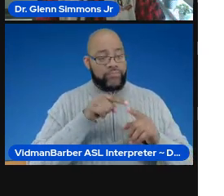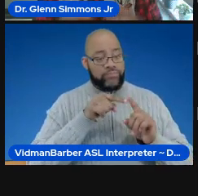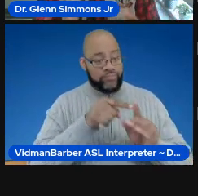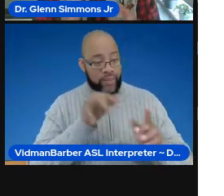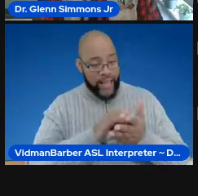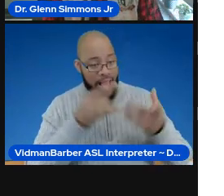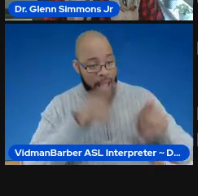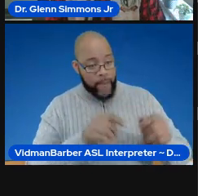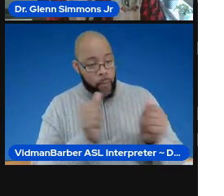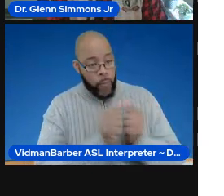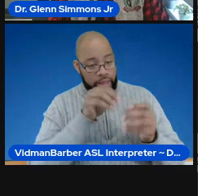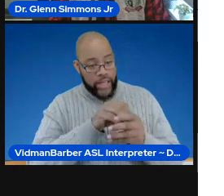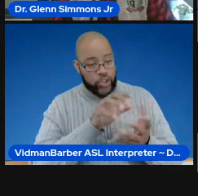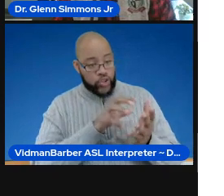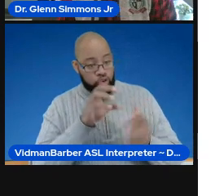happening within that tumor microenvironment.